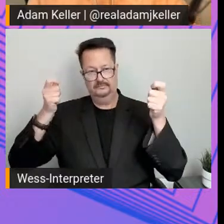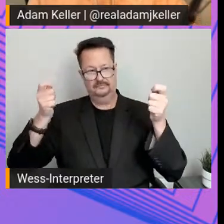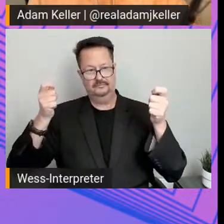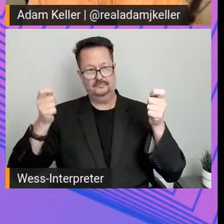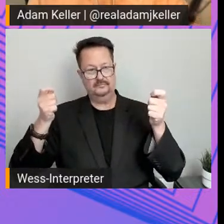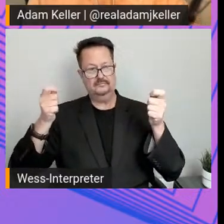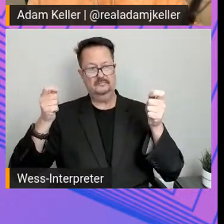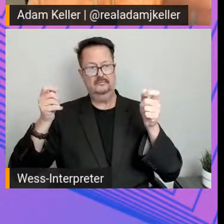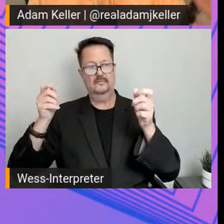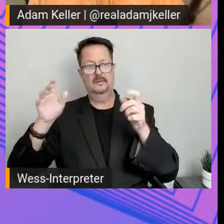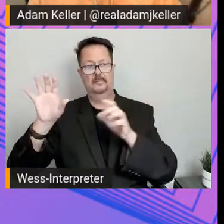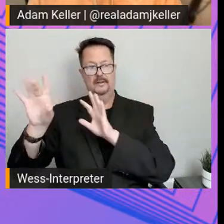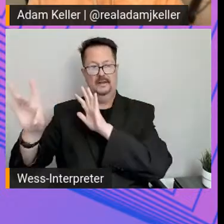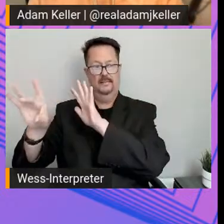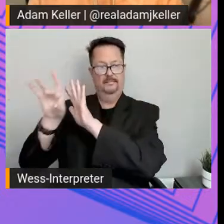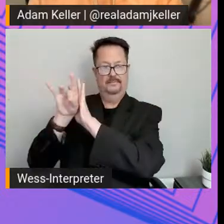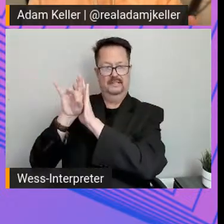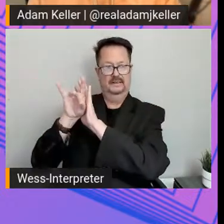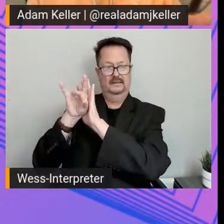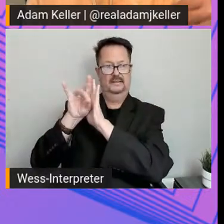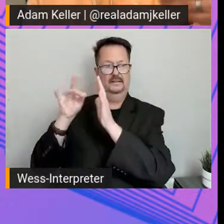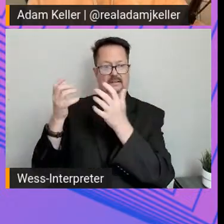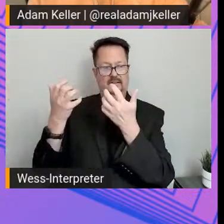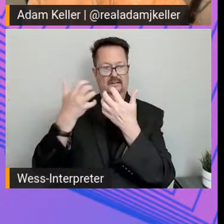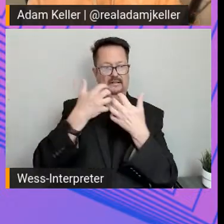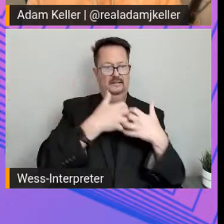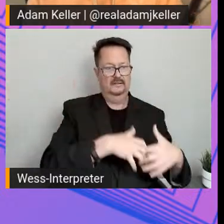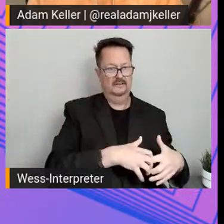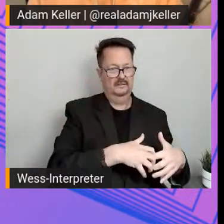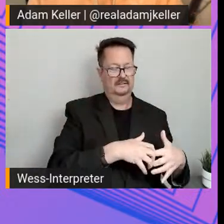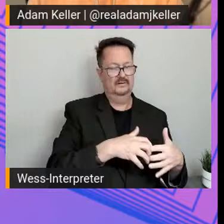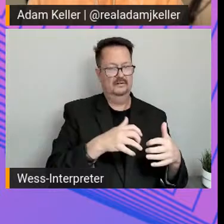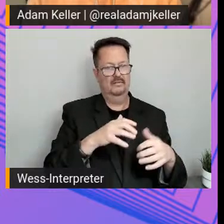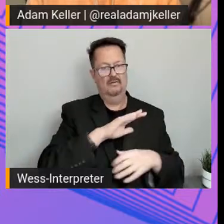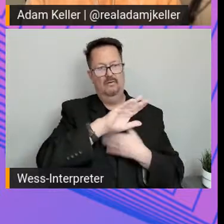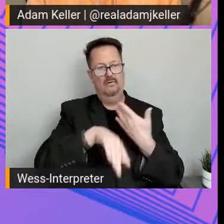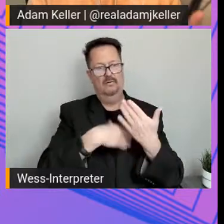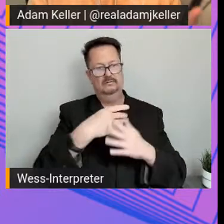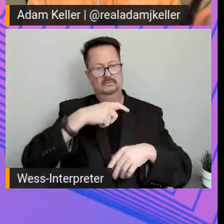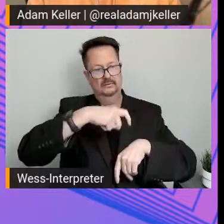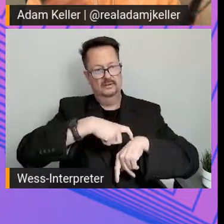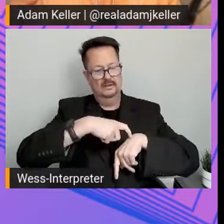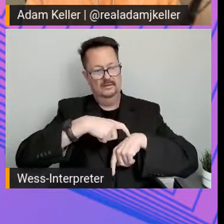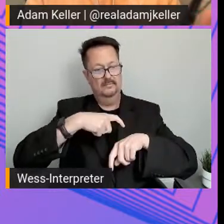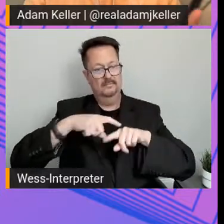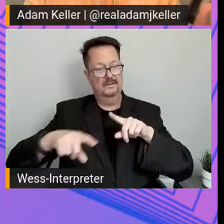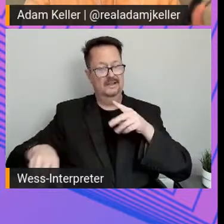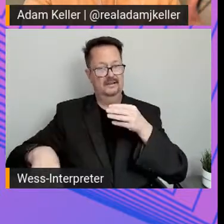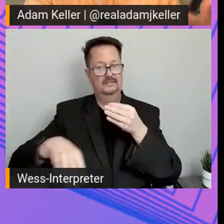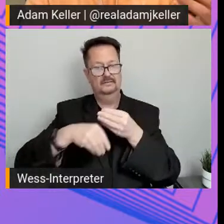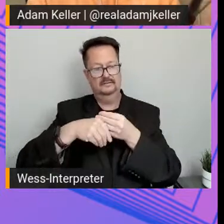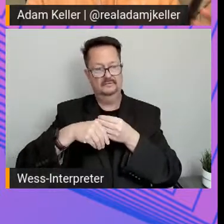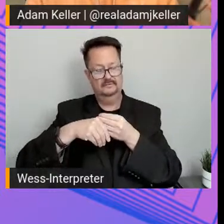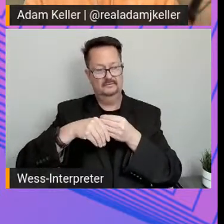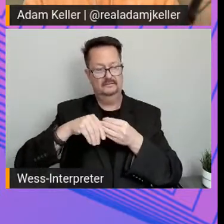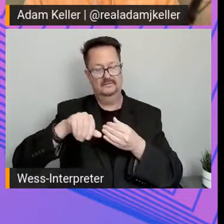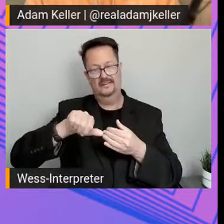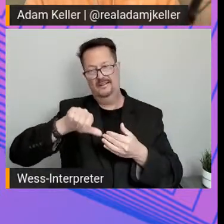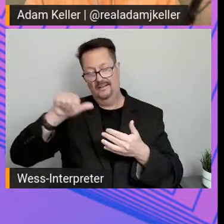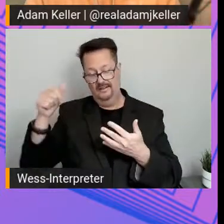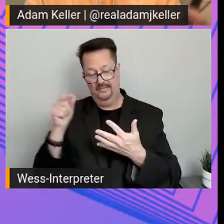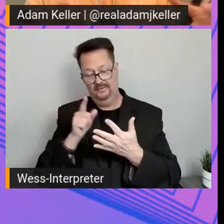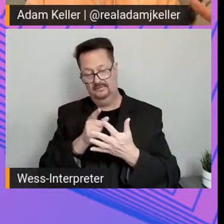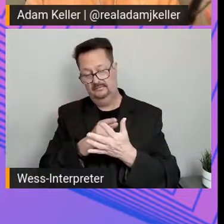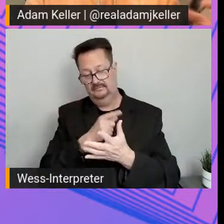container is going to be met at all times. In addition, its job is to make sure that any of these other components that I